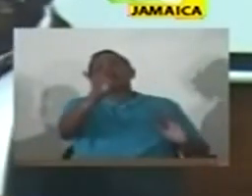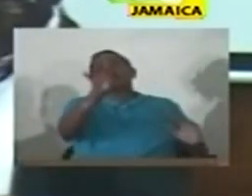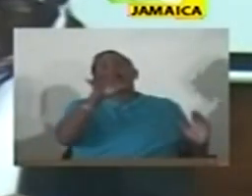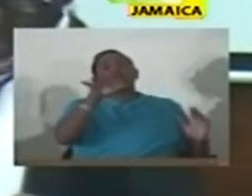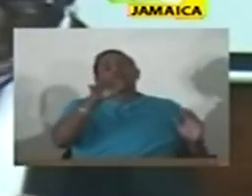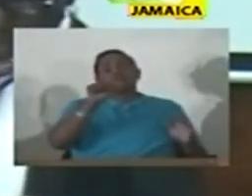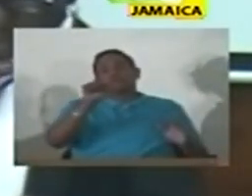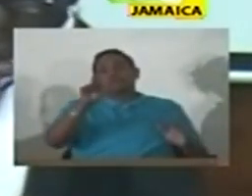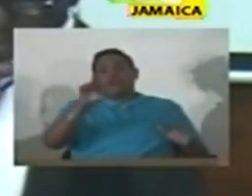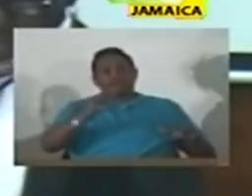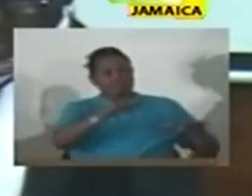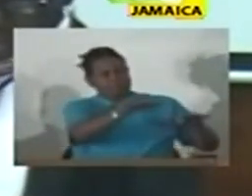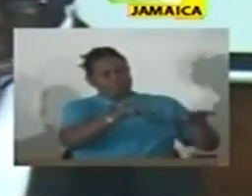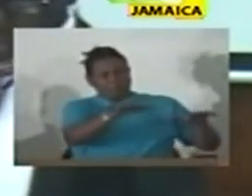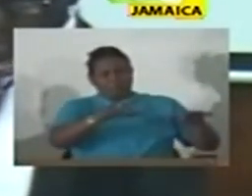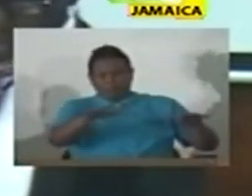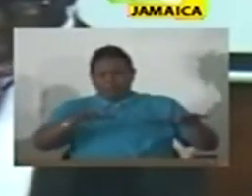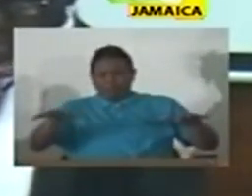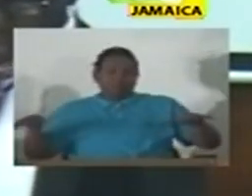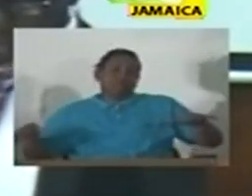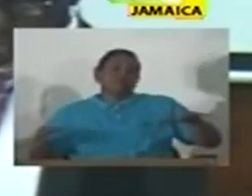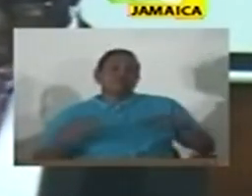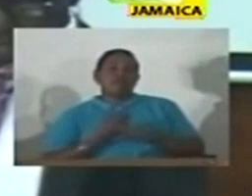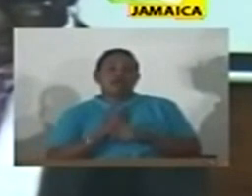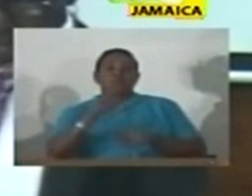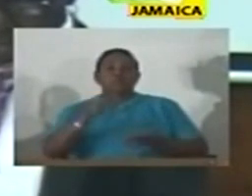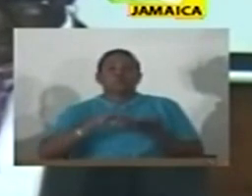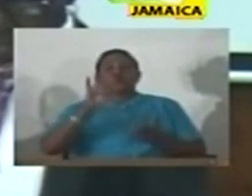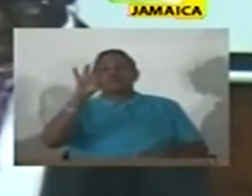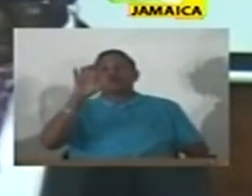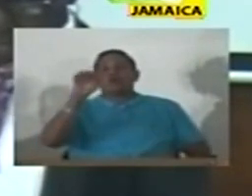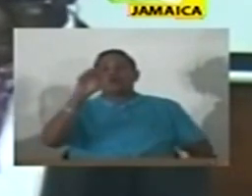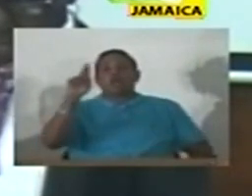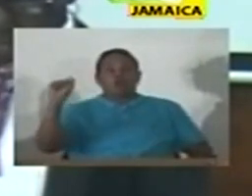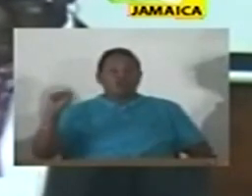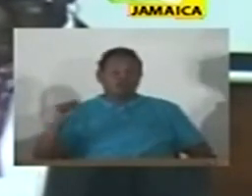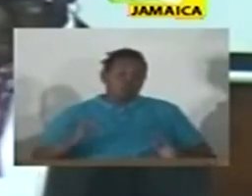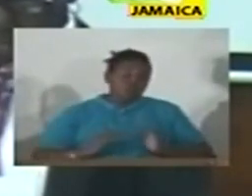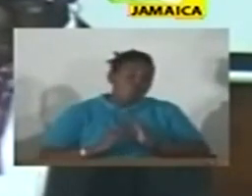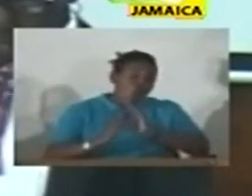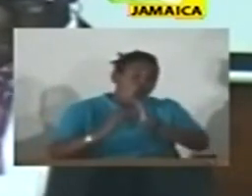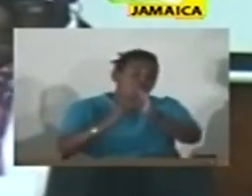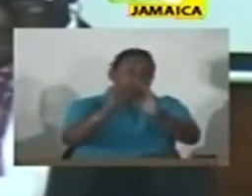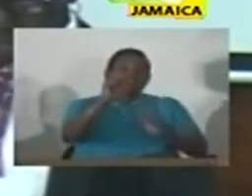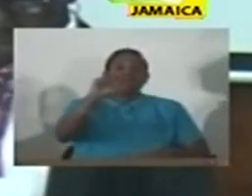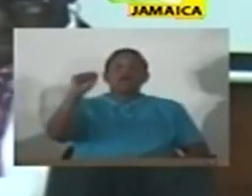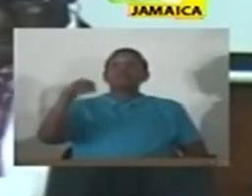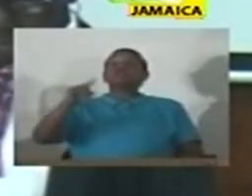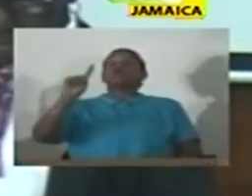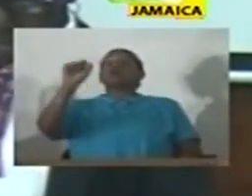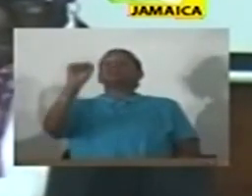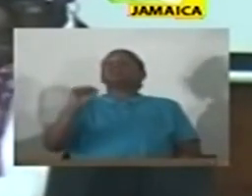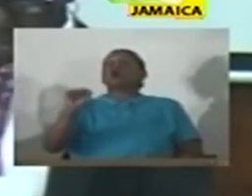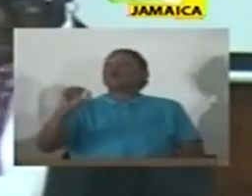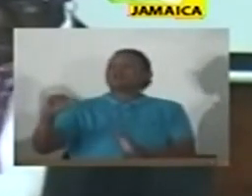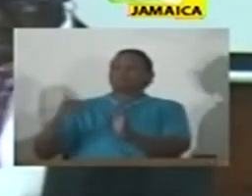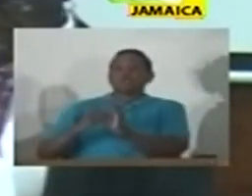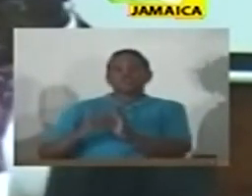2,900 acres in these two parishes. There are thousands of acres also in South